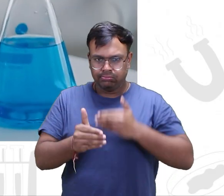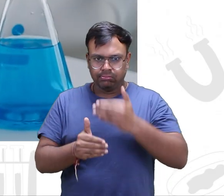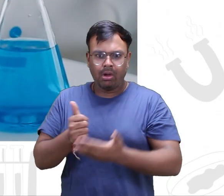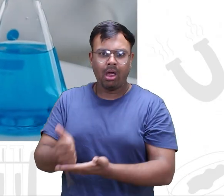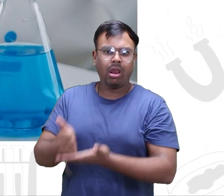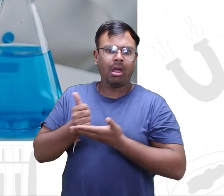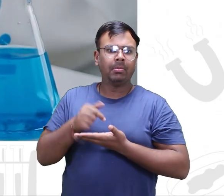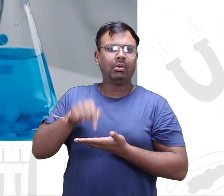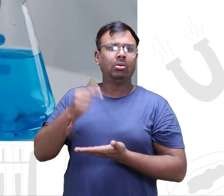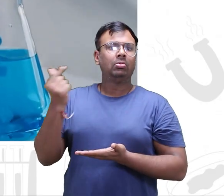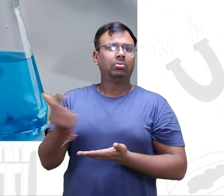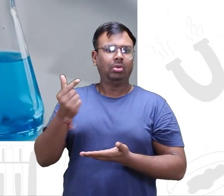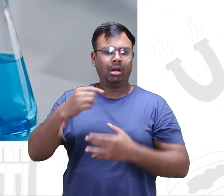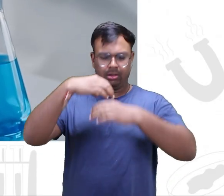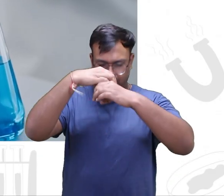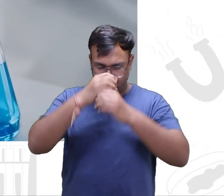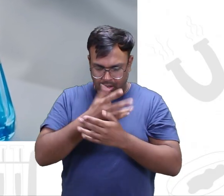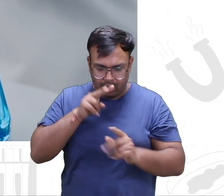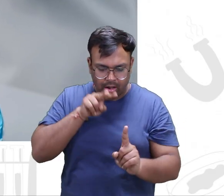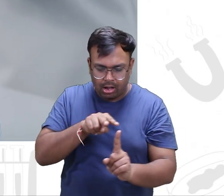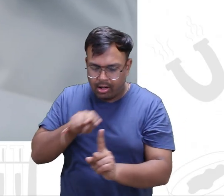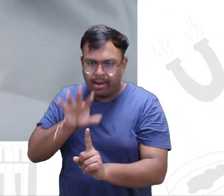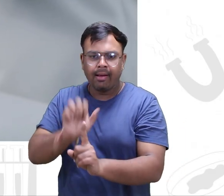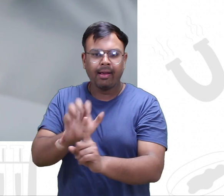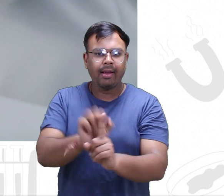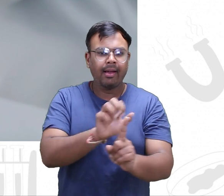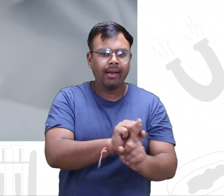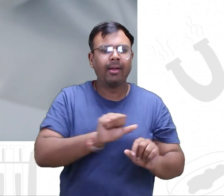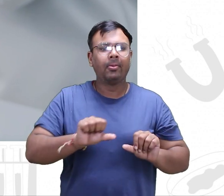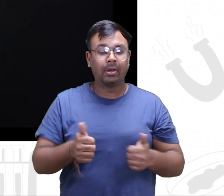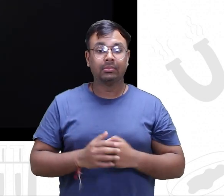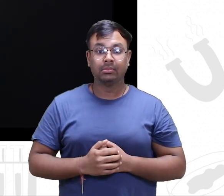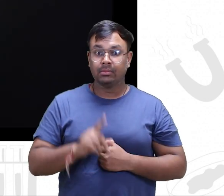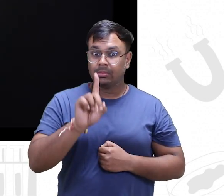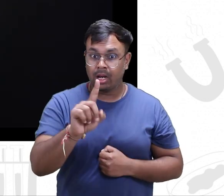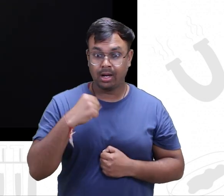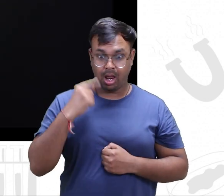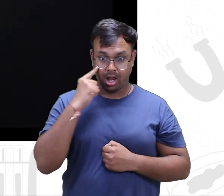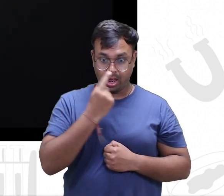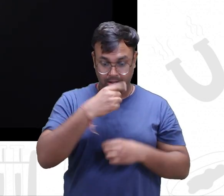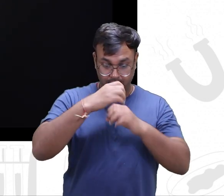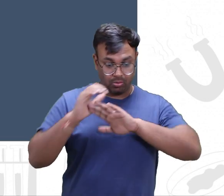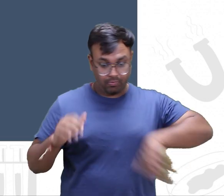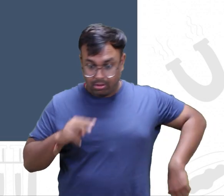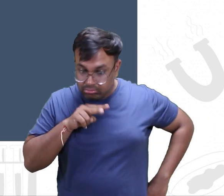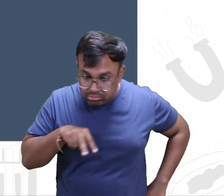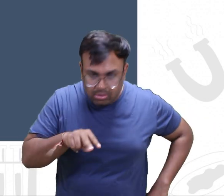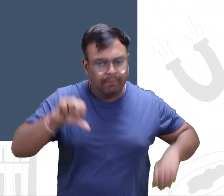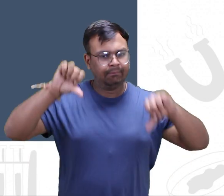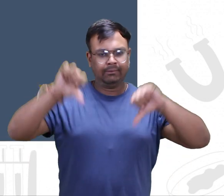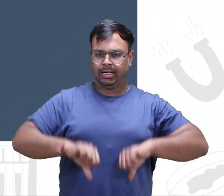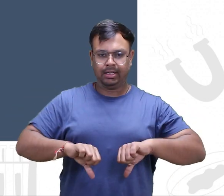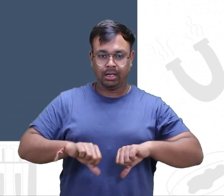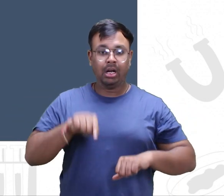Microscope is a scientific instrument. We use the microscope to see micro objects, which we can't see with